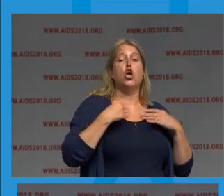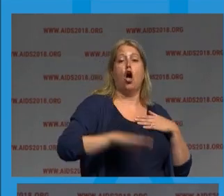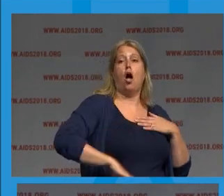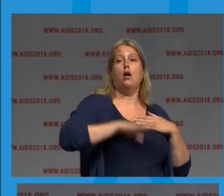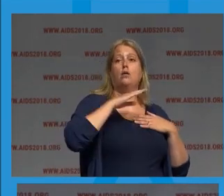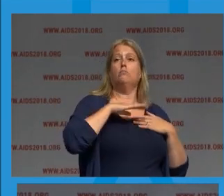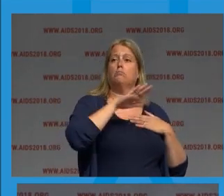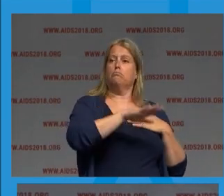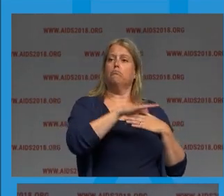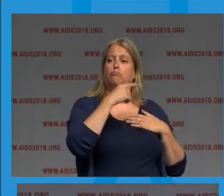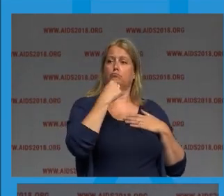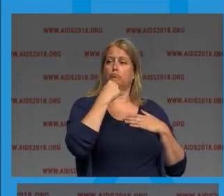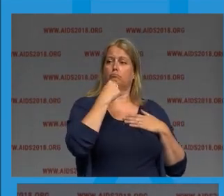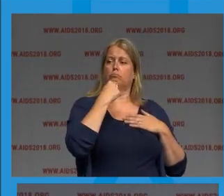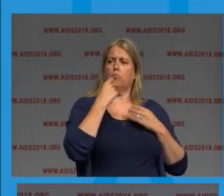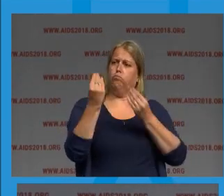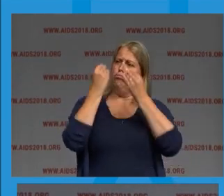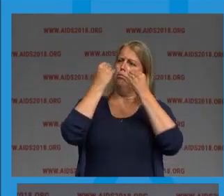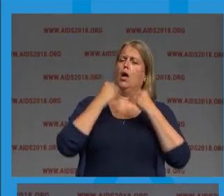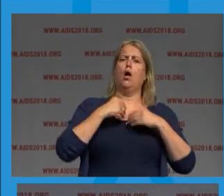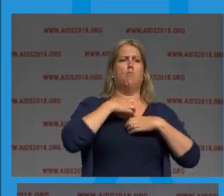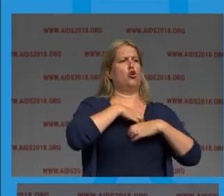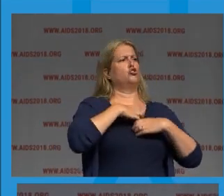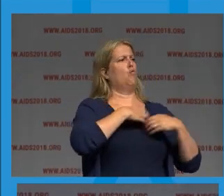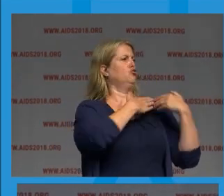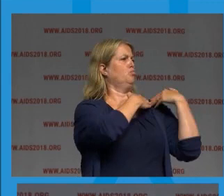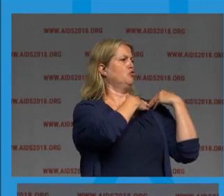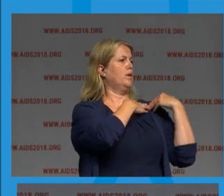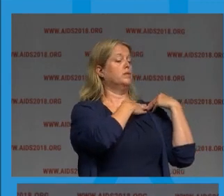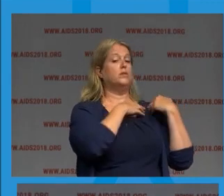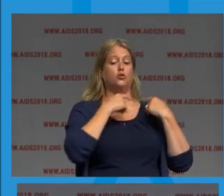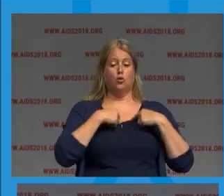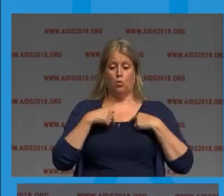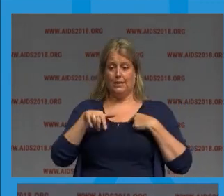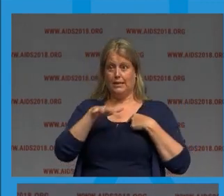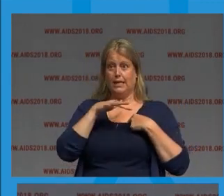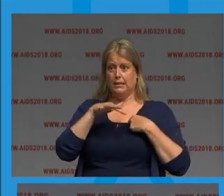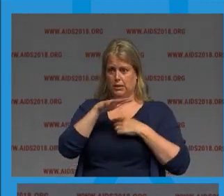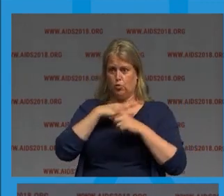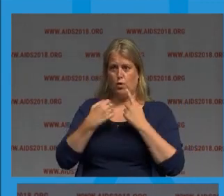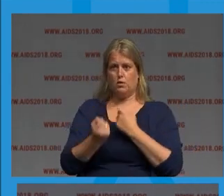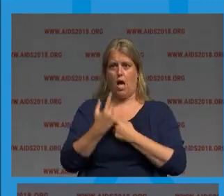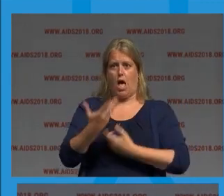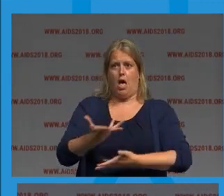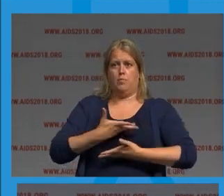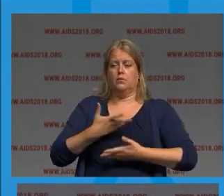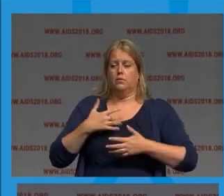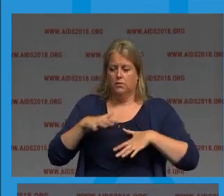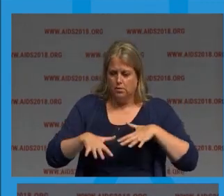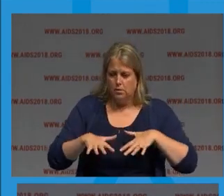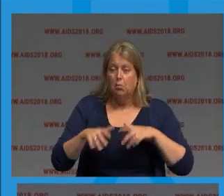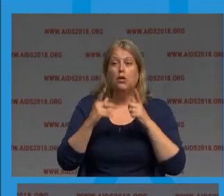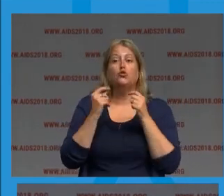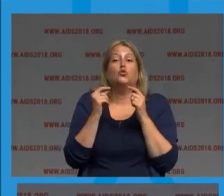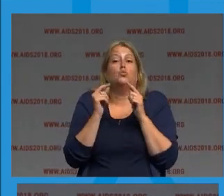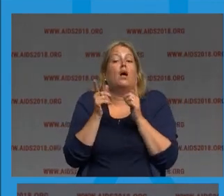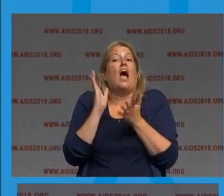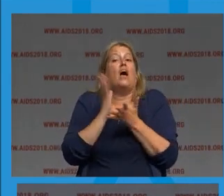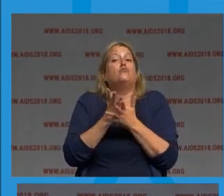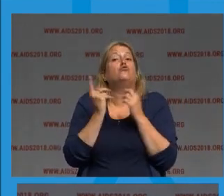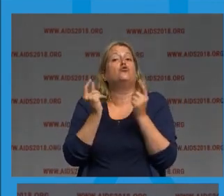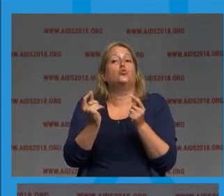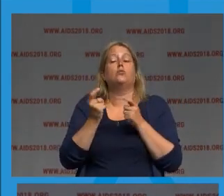taught personal responsibility, and so when this happened to me, I knew that I had to do what I had to do, and that was to take care of